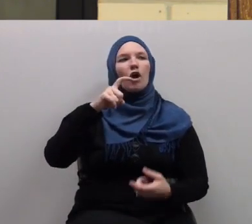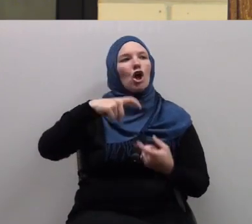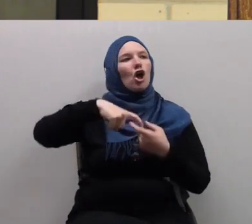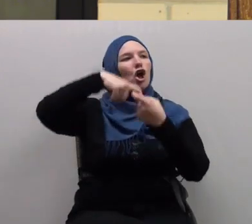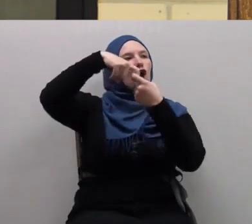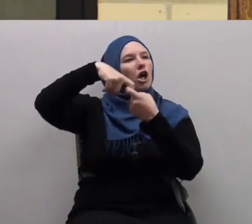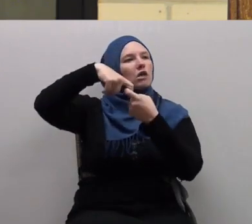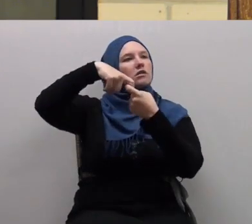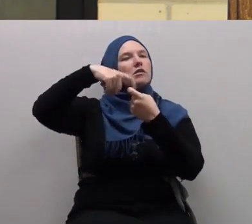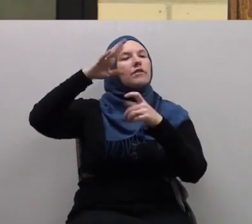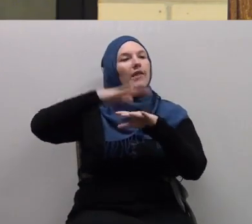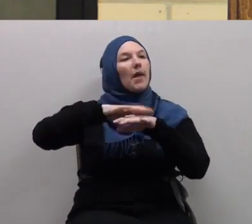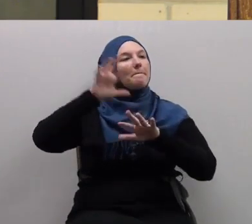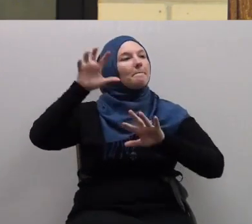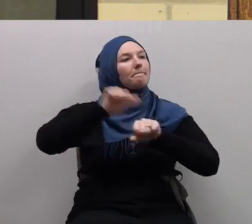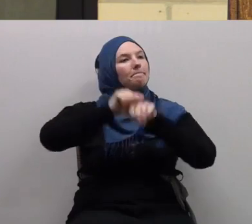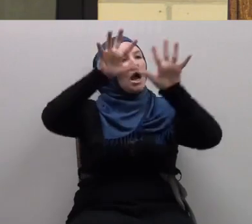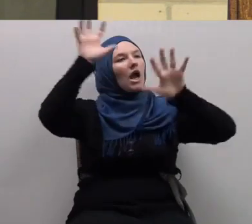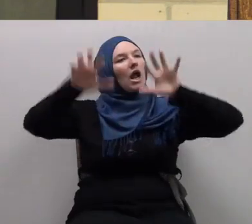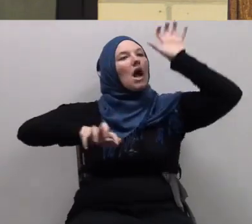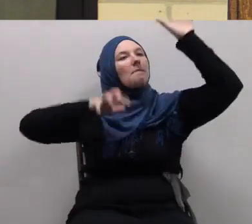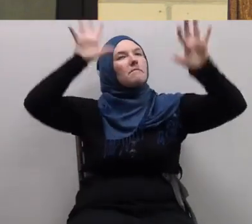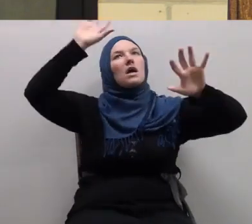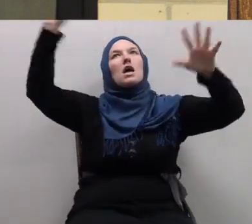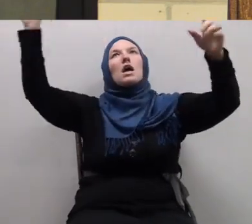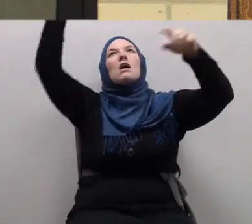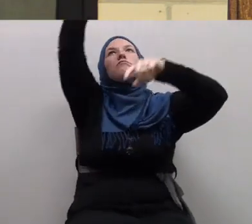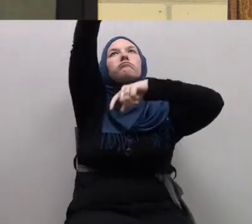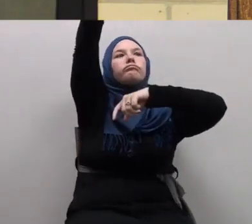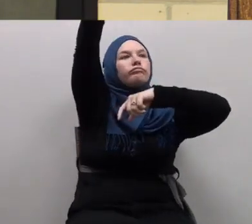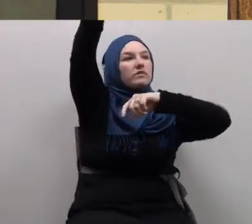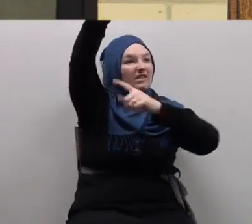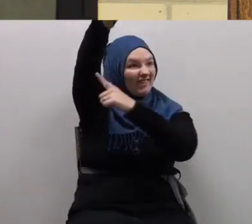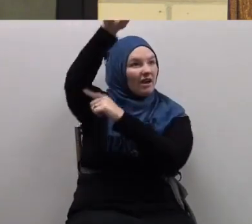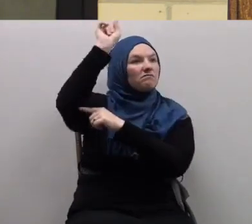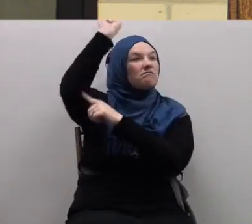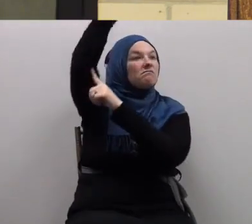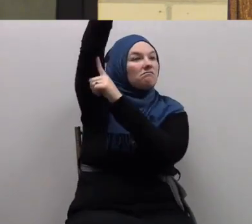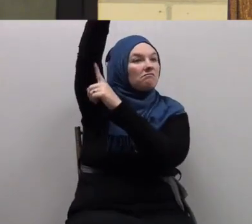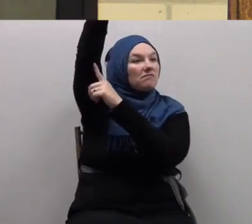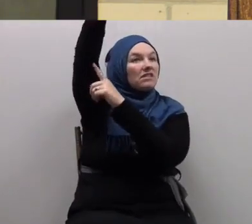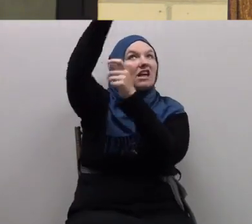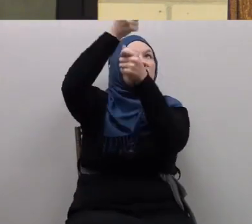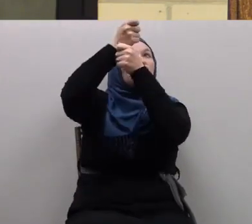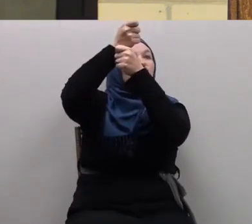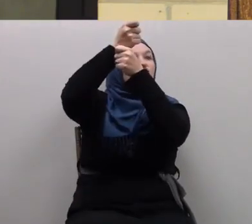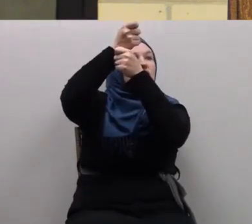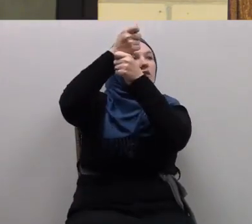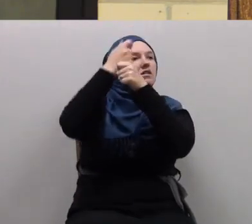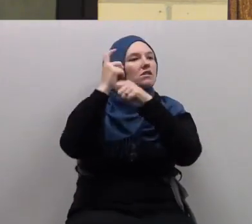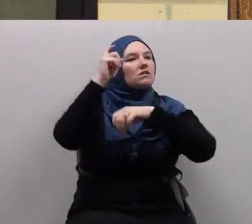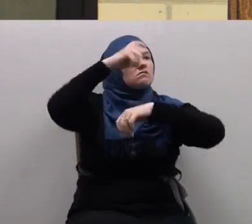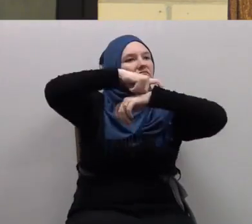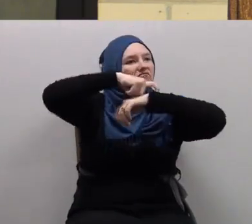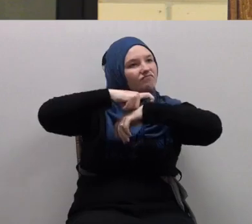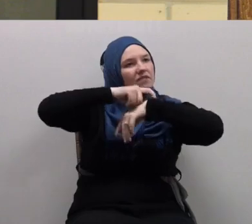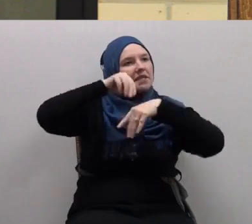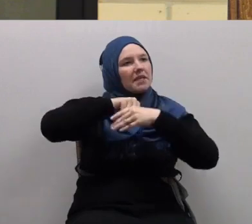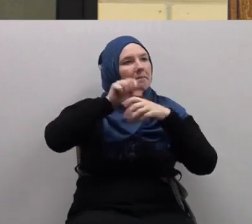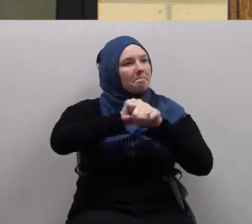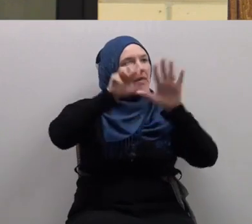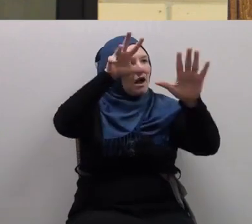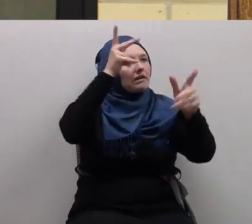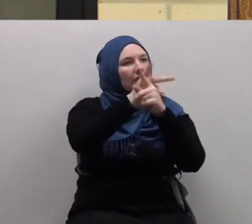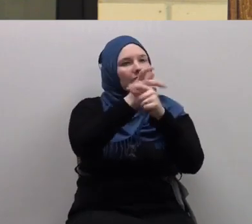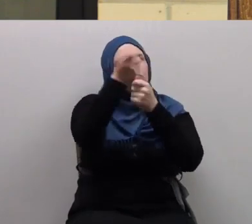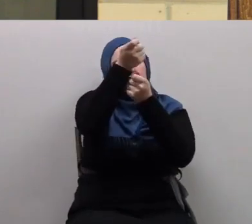climbers use to keep them safe. They have to anchor it in the mountain to stay